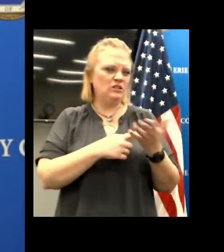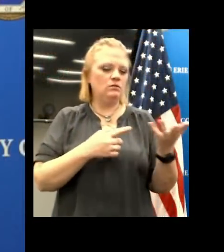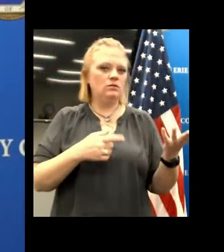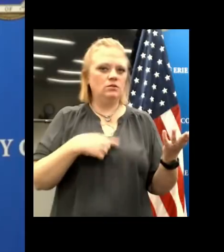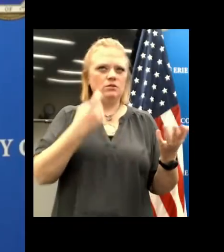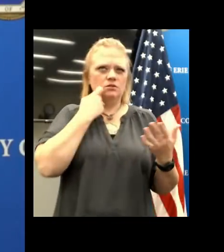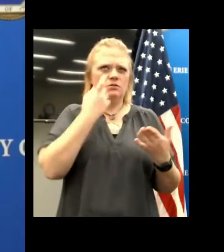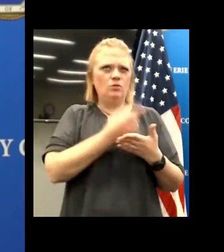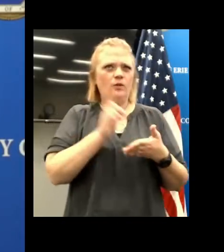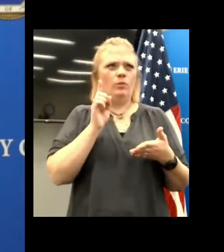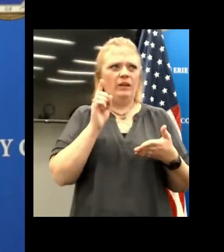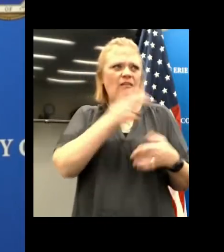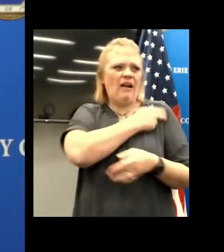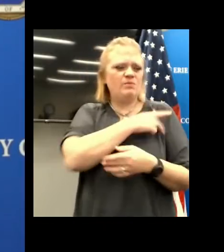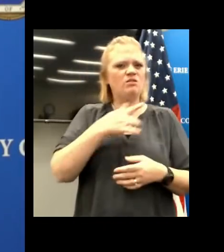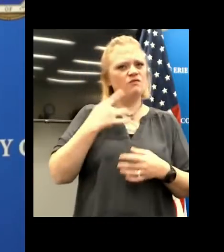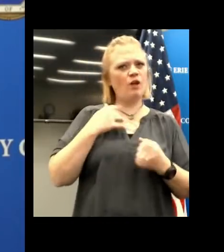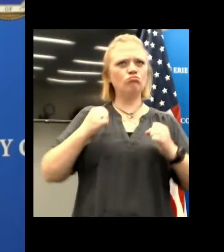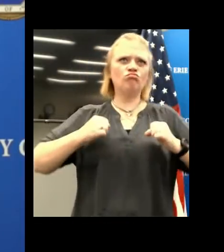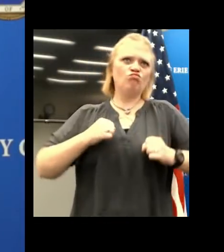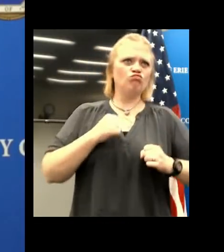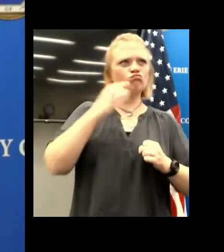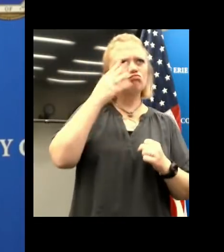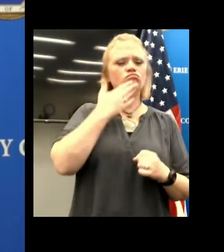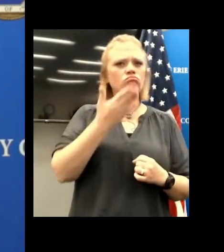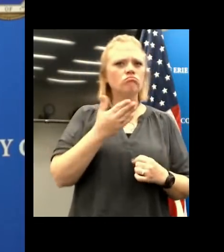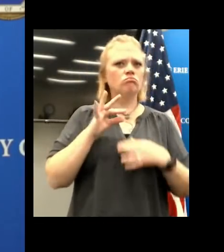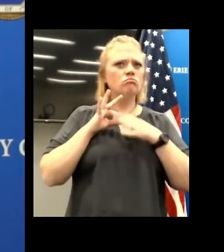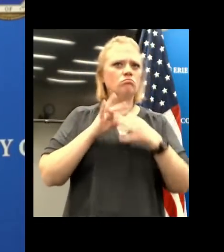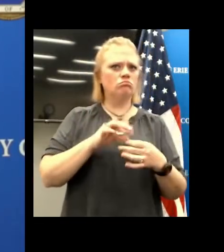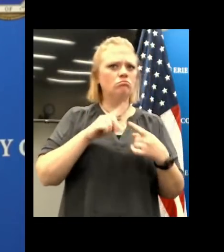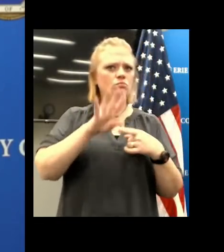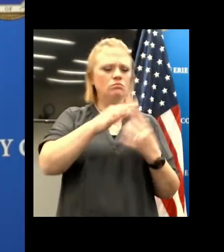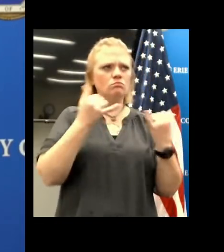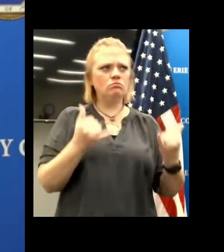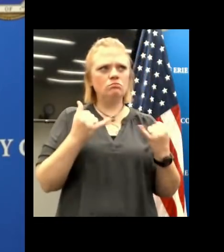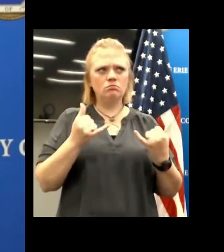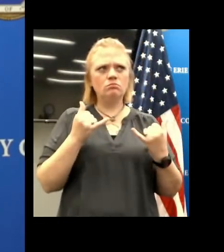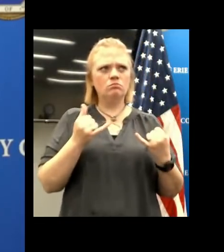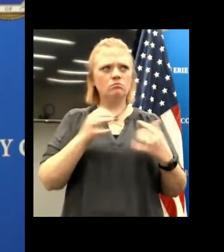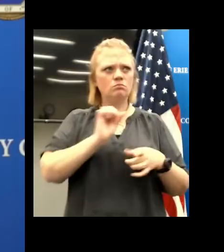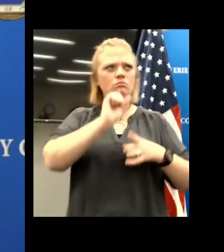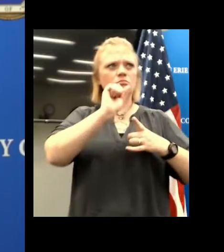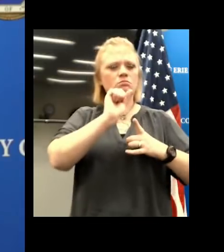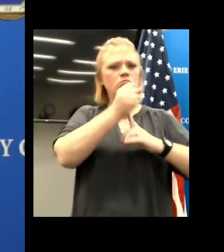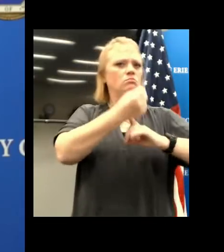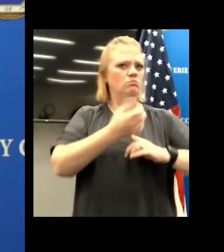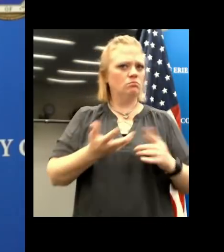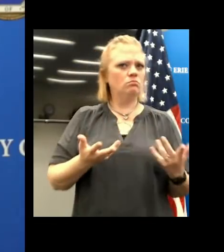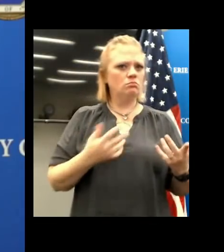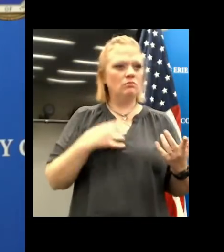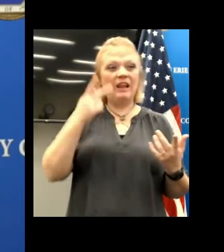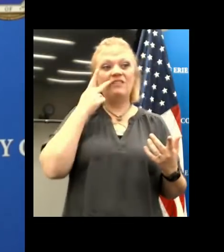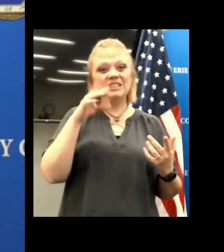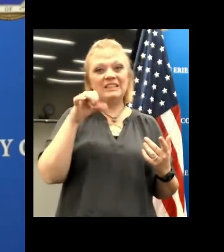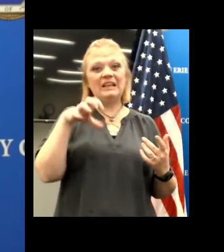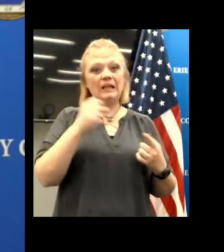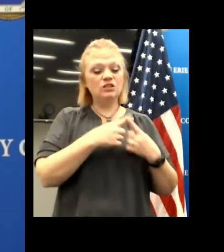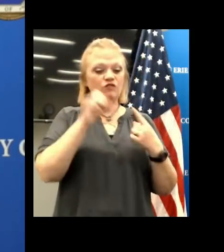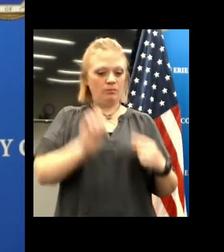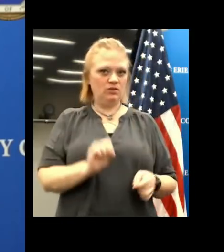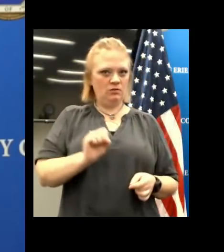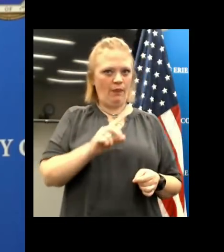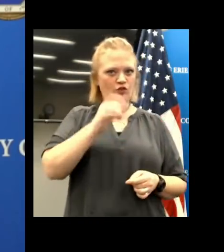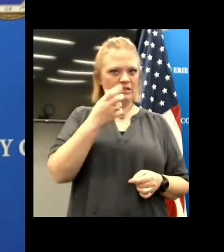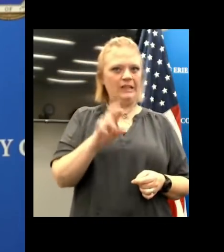week ago, felt pretty good with regards to their current condition, though they were seeing cases coming from the southern